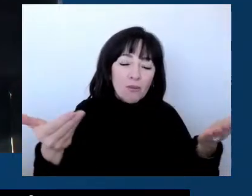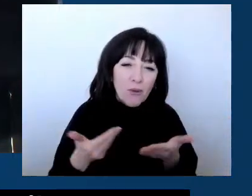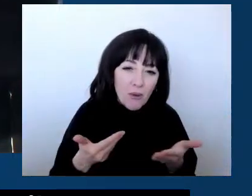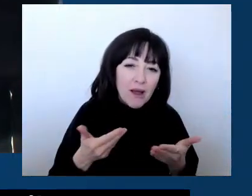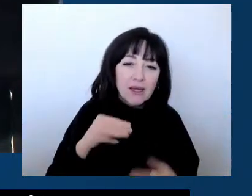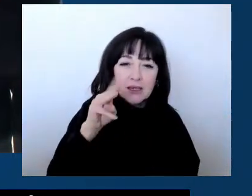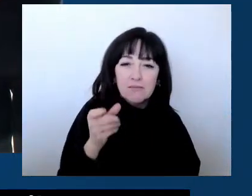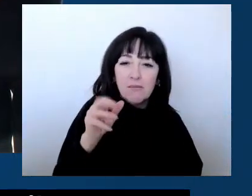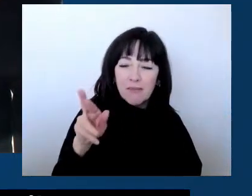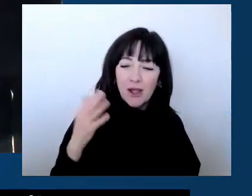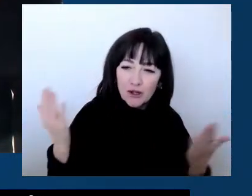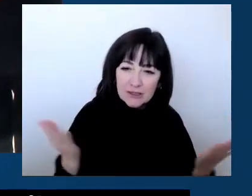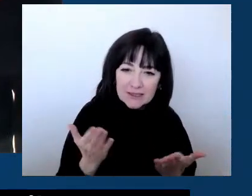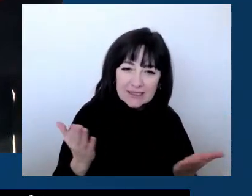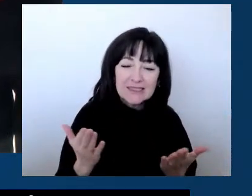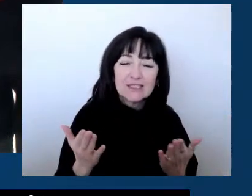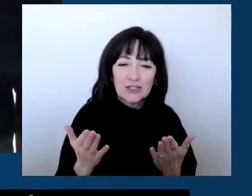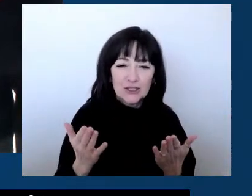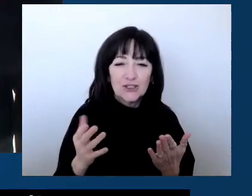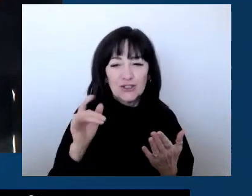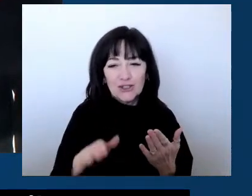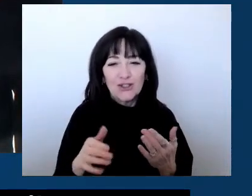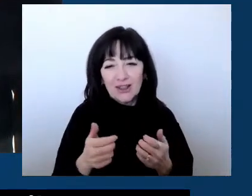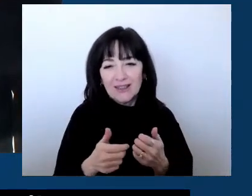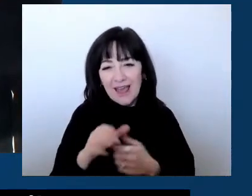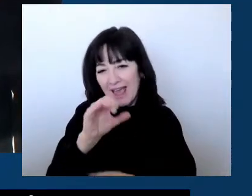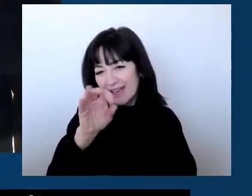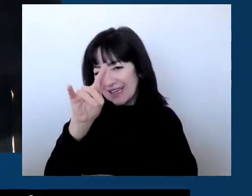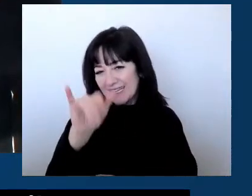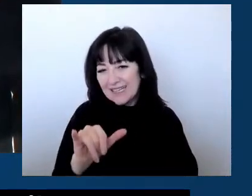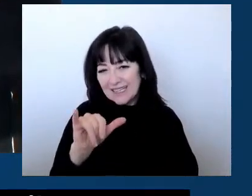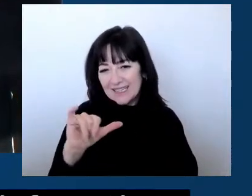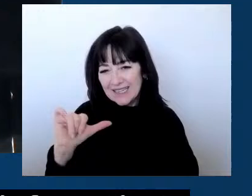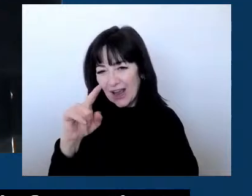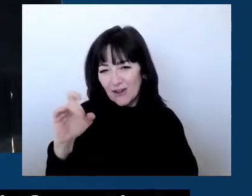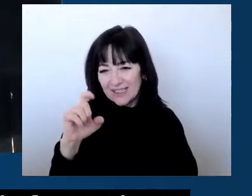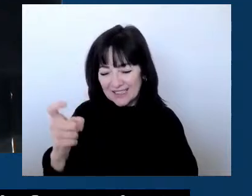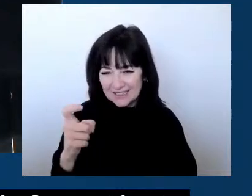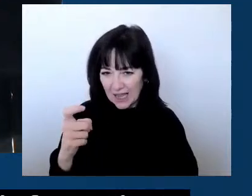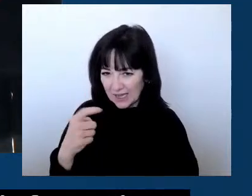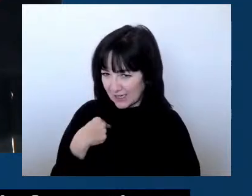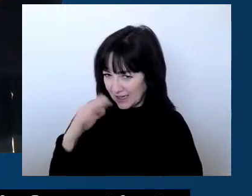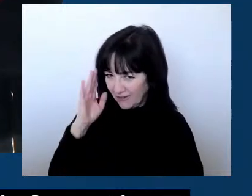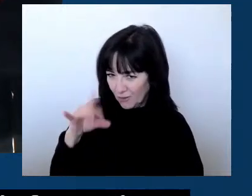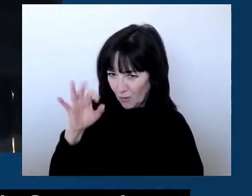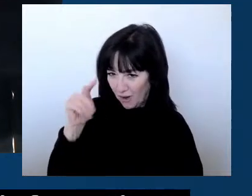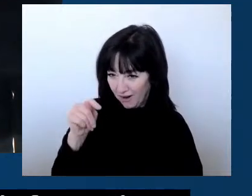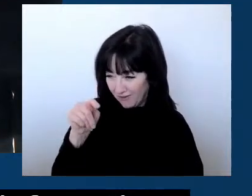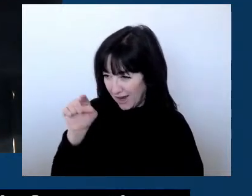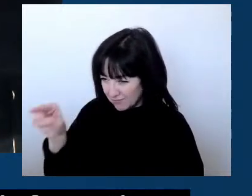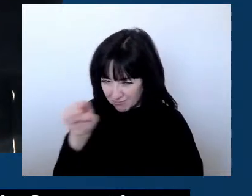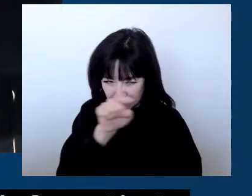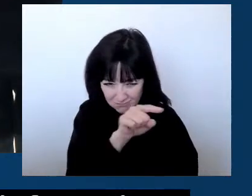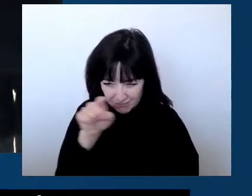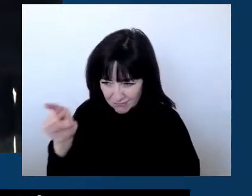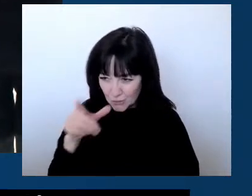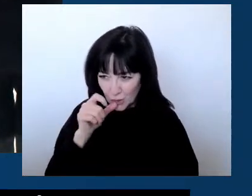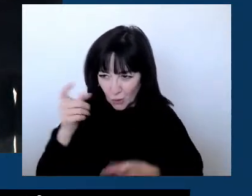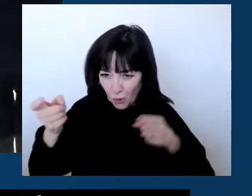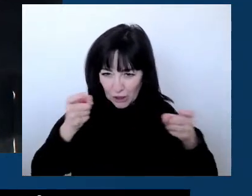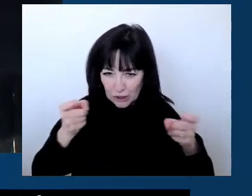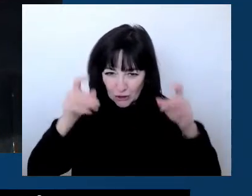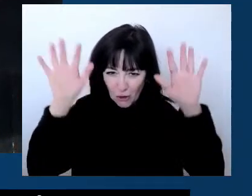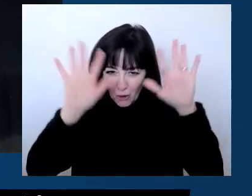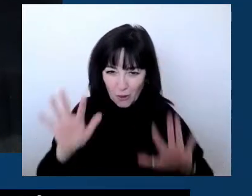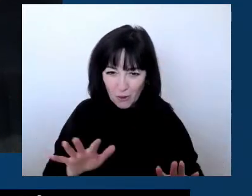county executive. I'll find out later whether it's the county or the city that's in charge of arranging the weather. But either way. Oh, it's